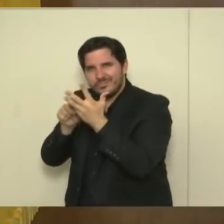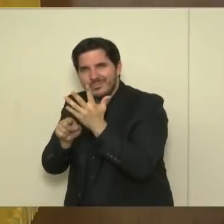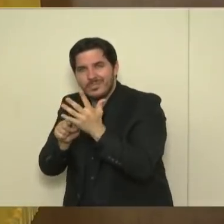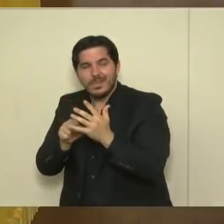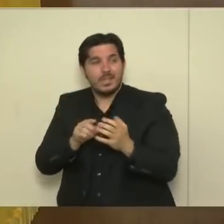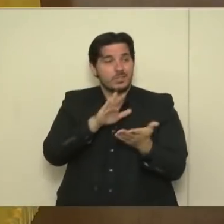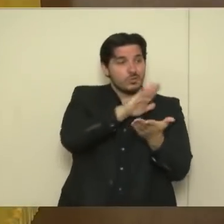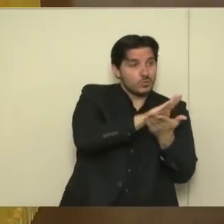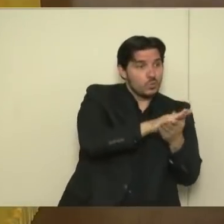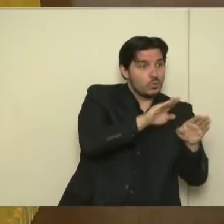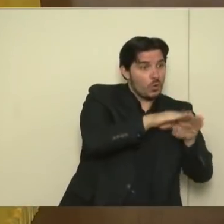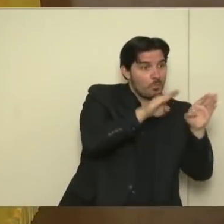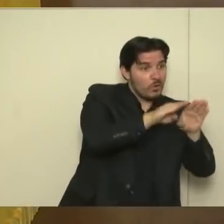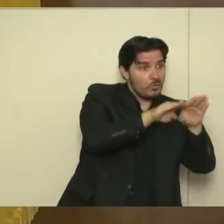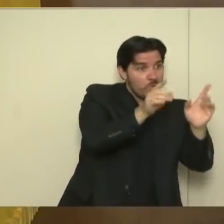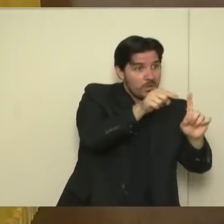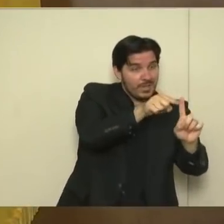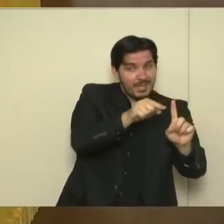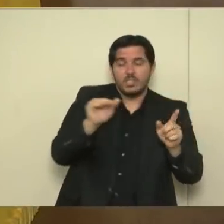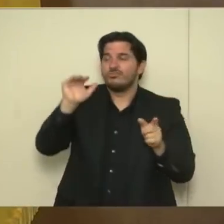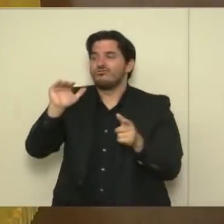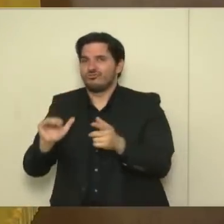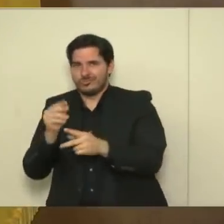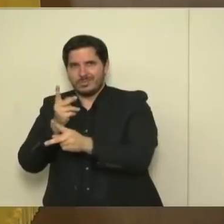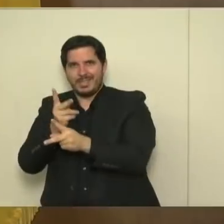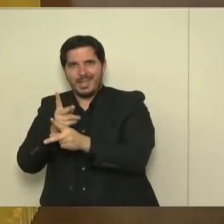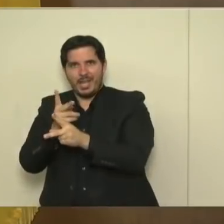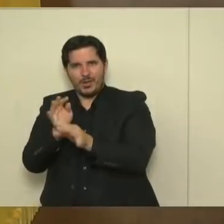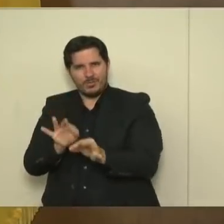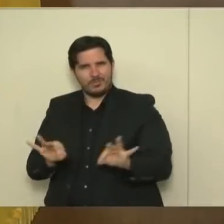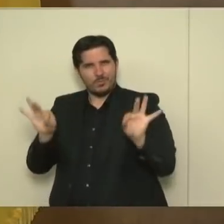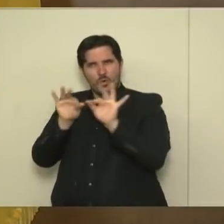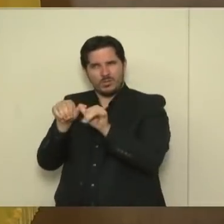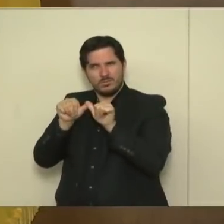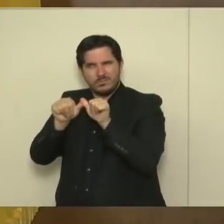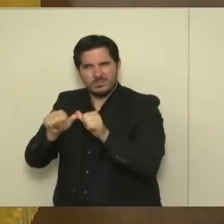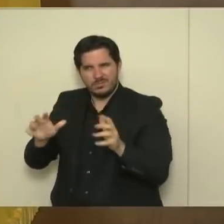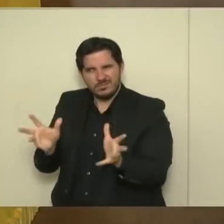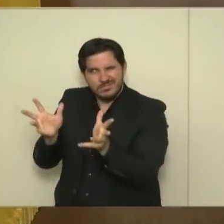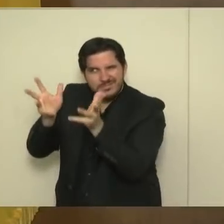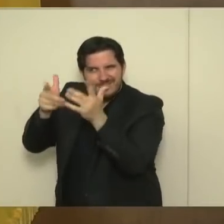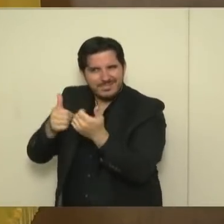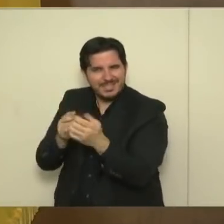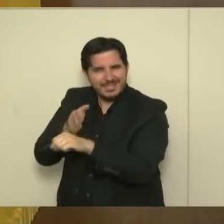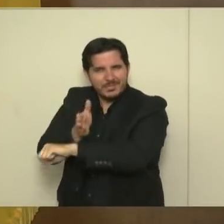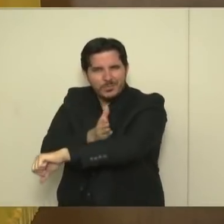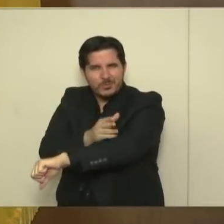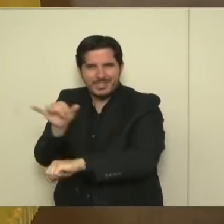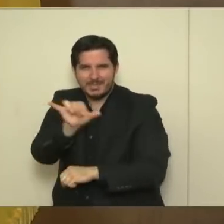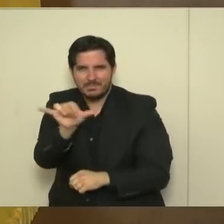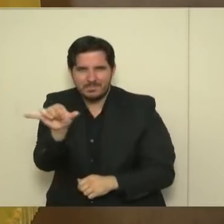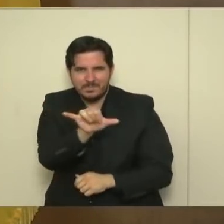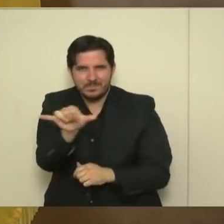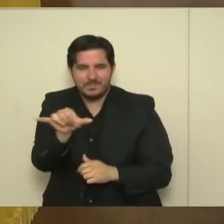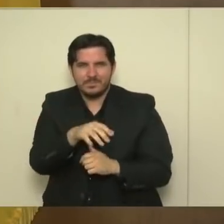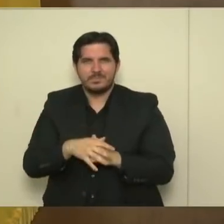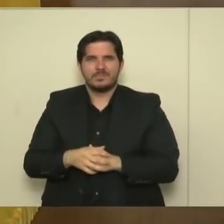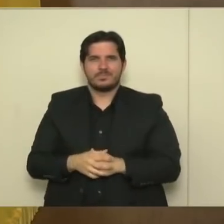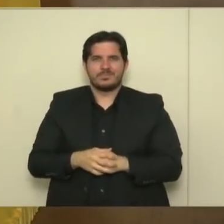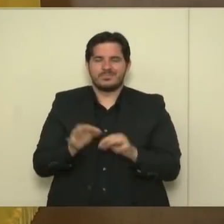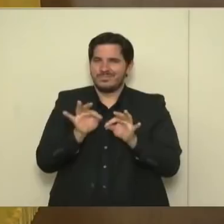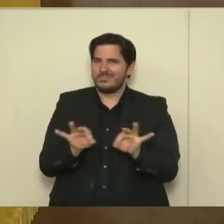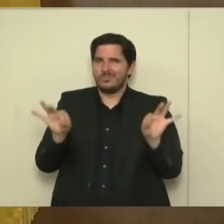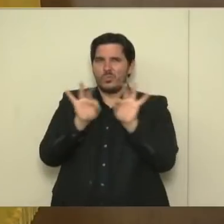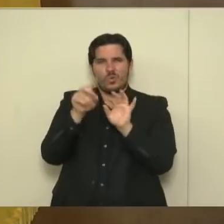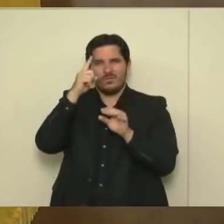opportunities and with any of the reopenings that we continue to try to work towards. We got to make sure that we've got childcare for